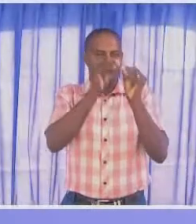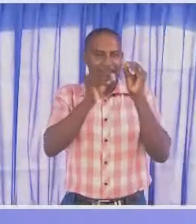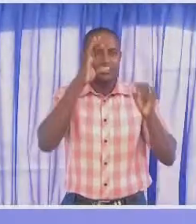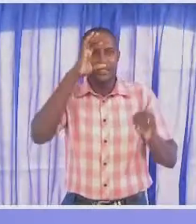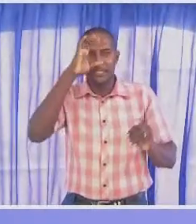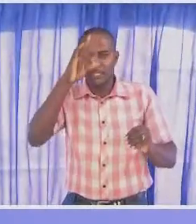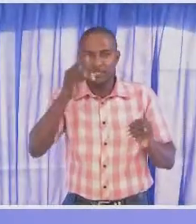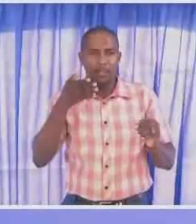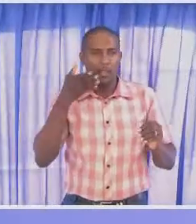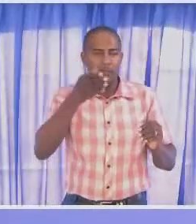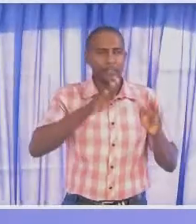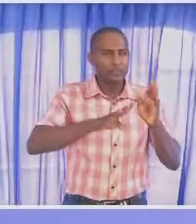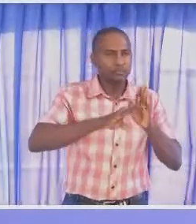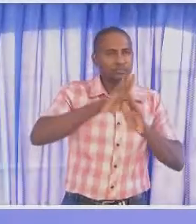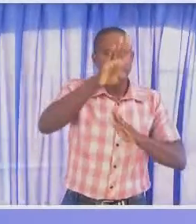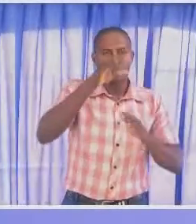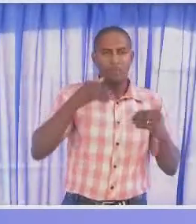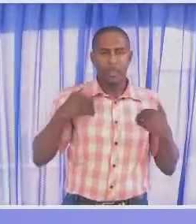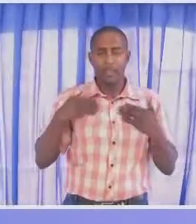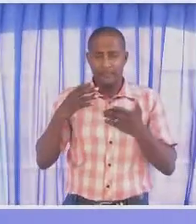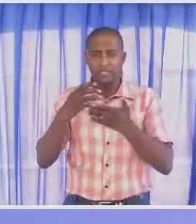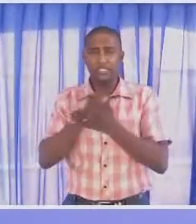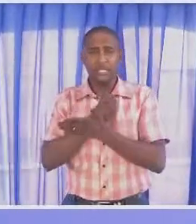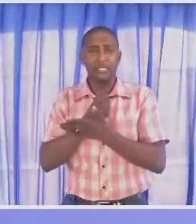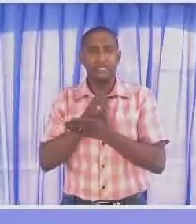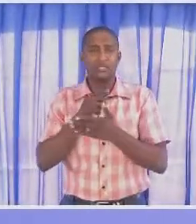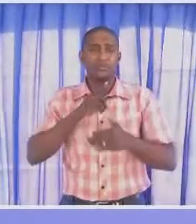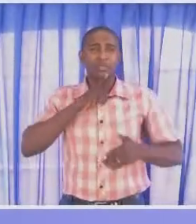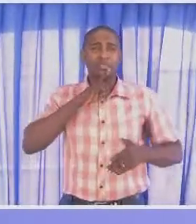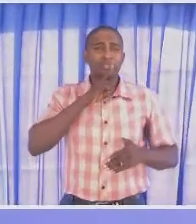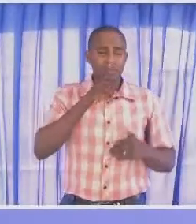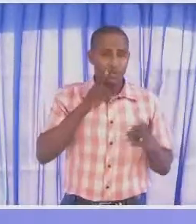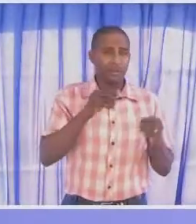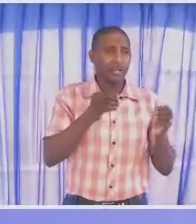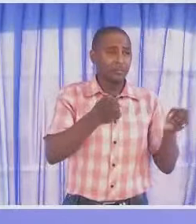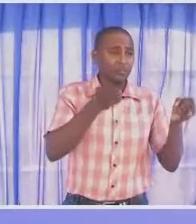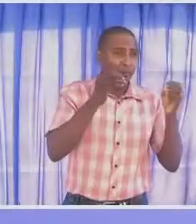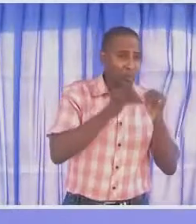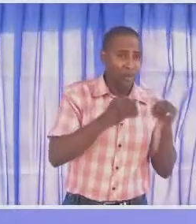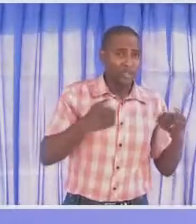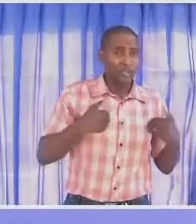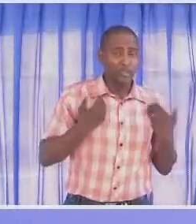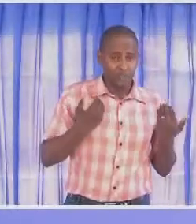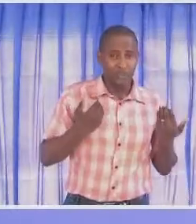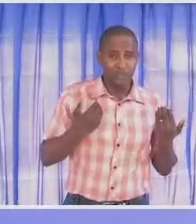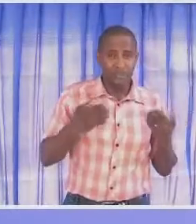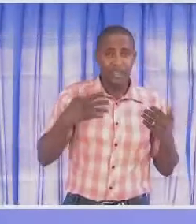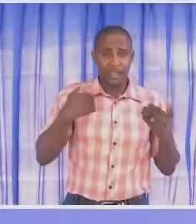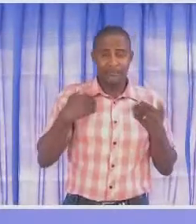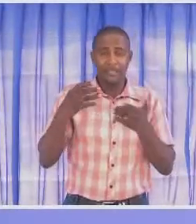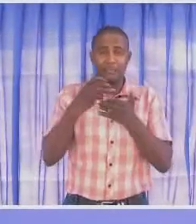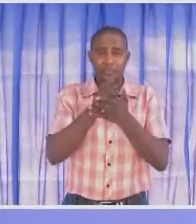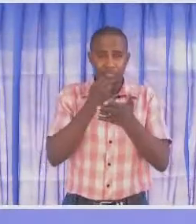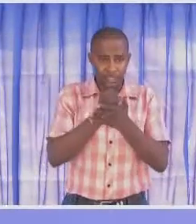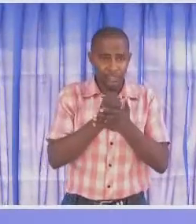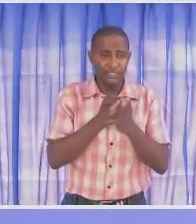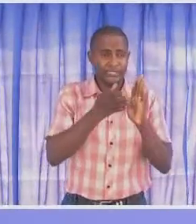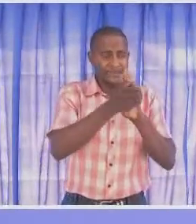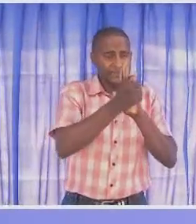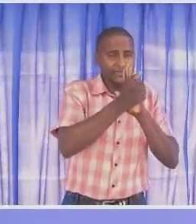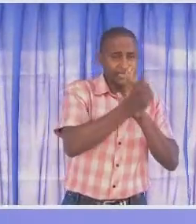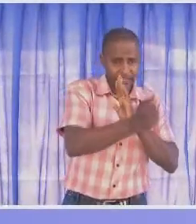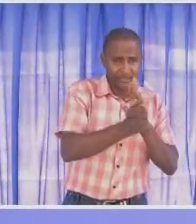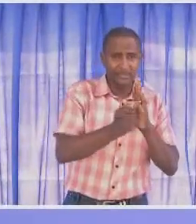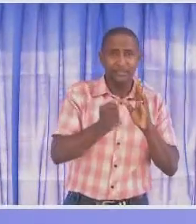enhance learning. We have a chance to ensure that even more youth get the opportunity to get those market-relevant skills